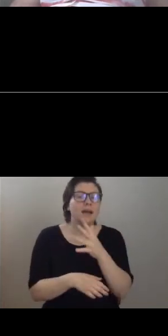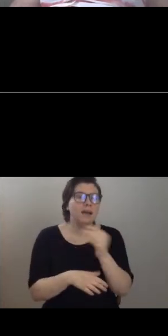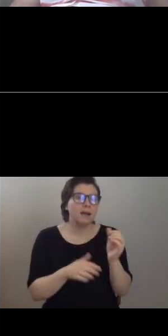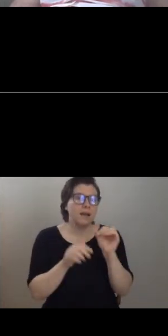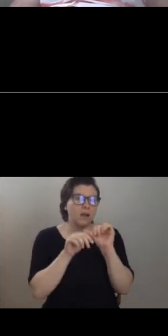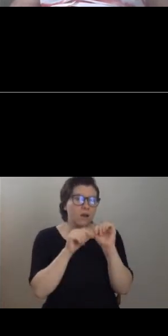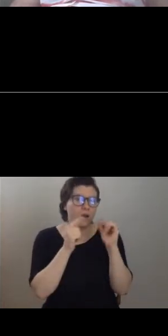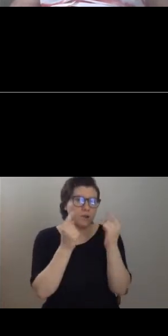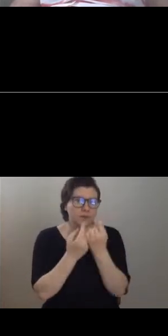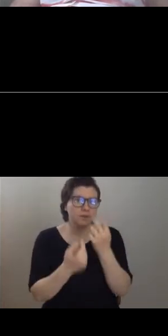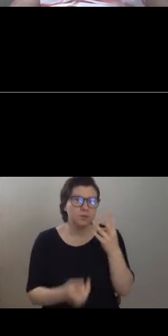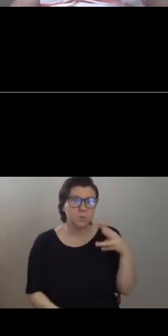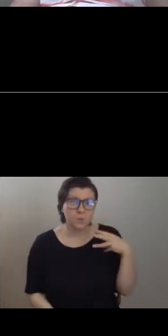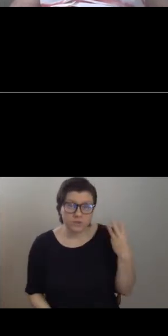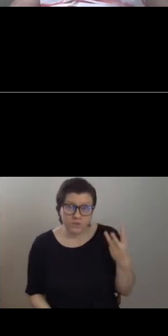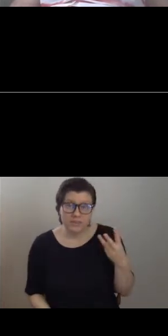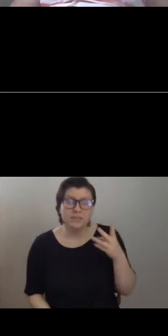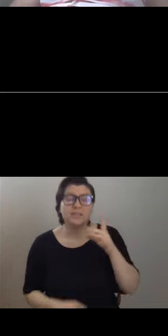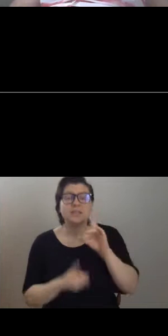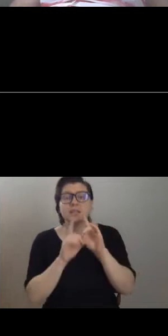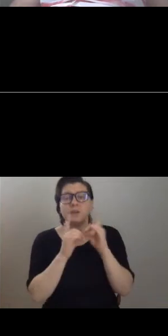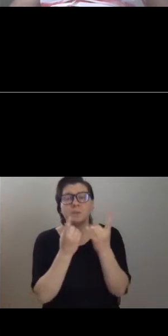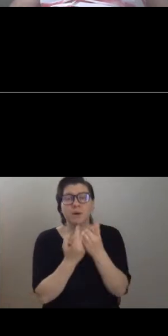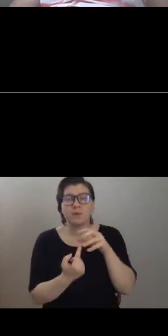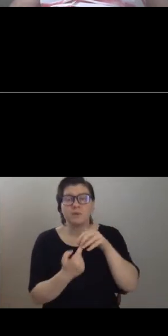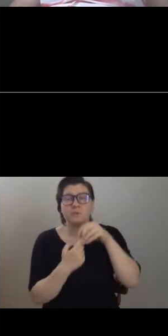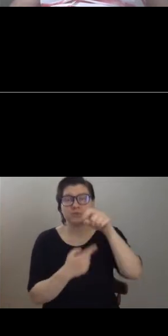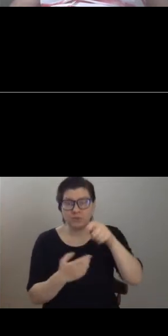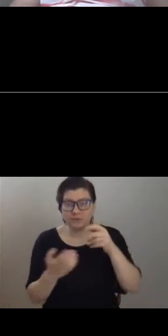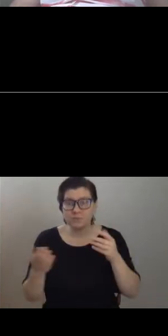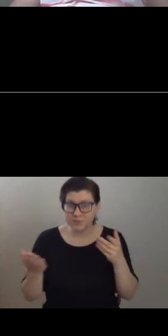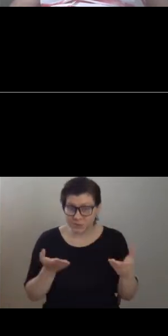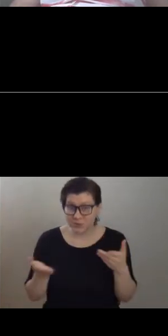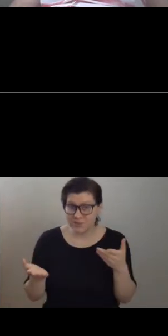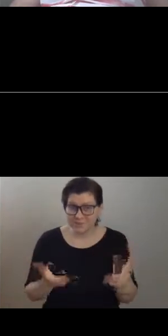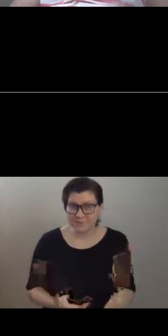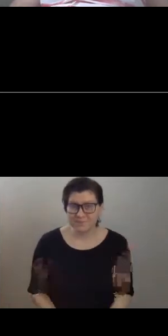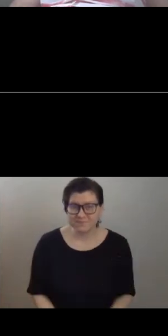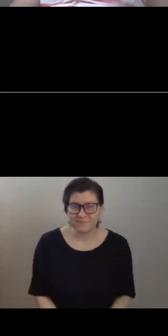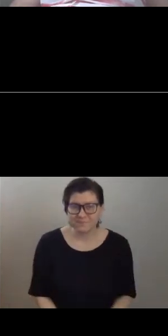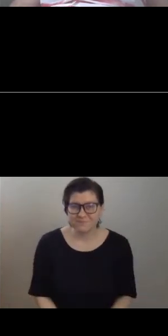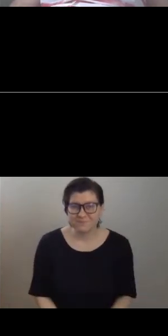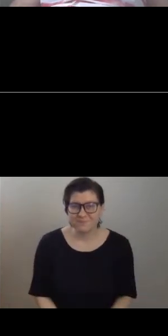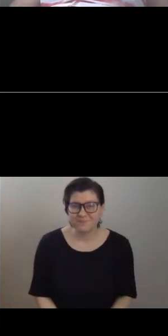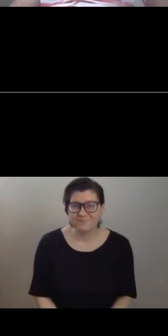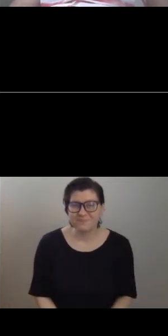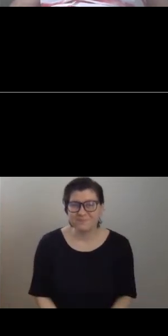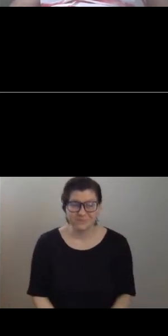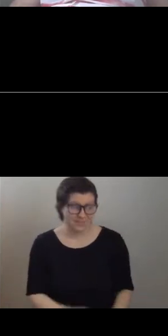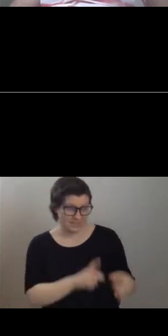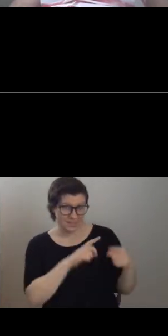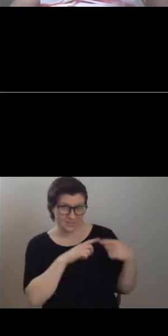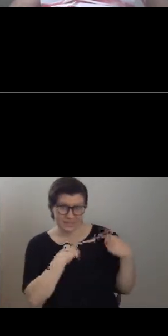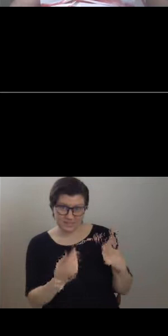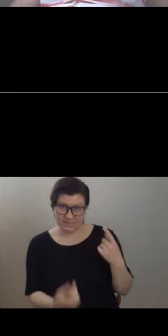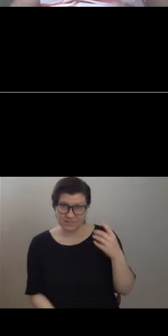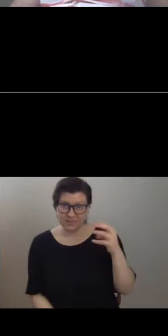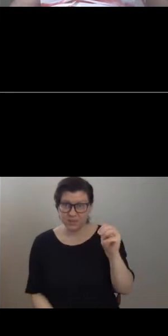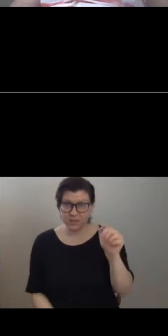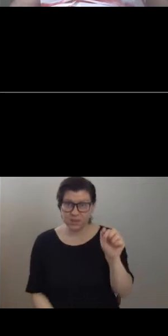Archdiocese of Washington Department of Special Needs Ministries. Since March, we have been